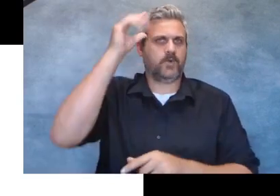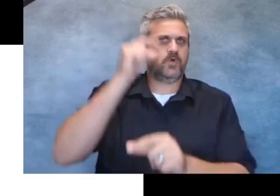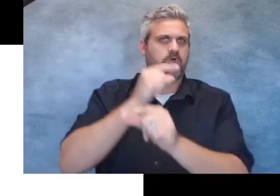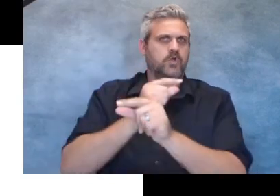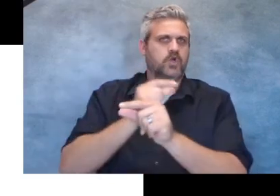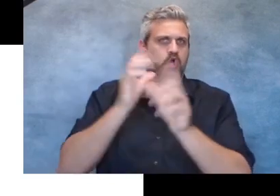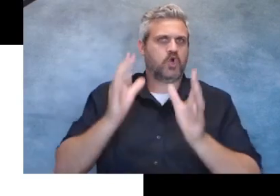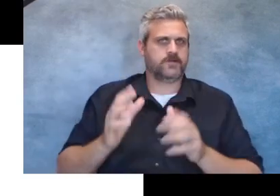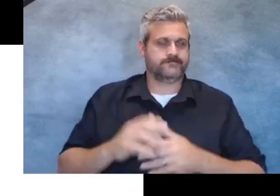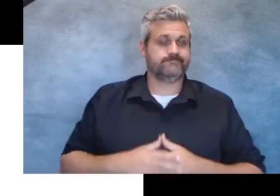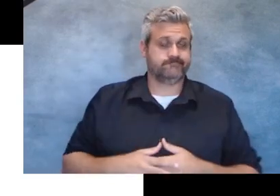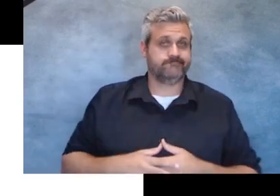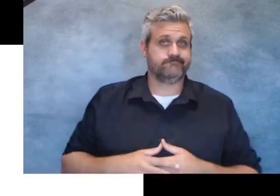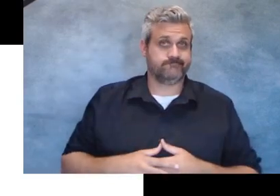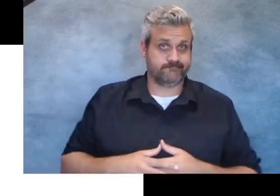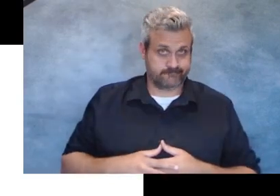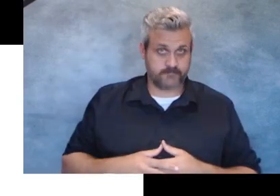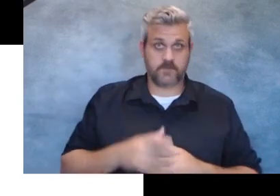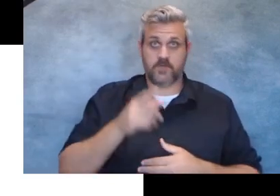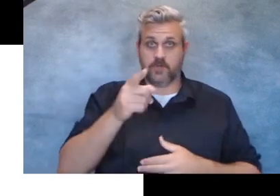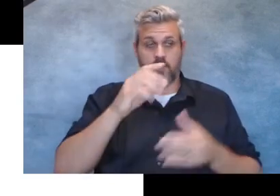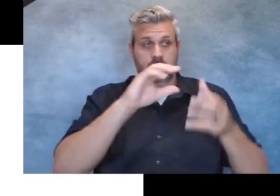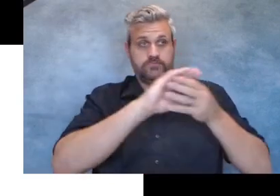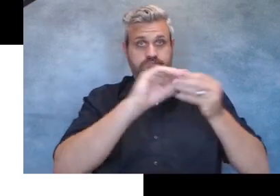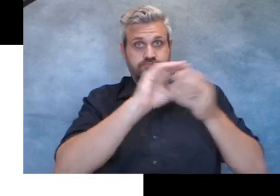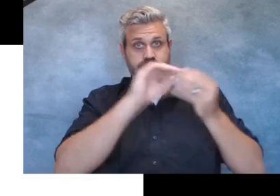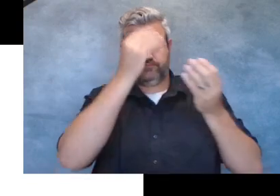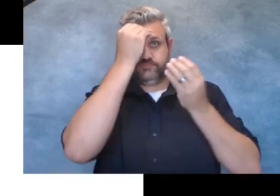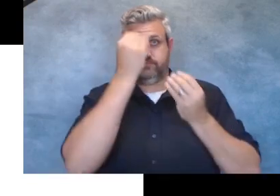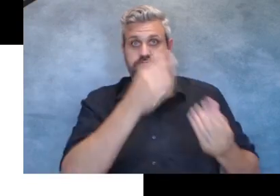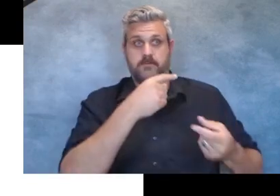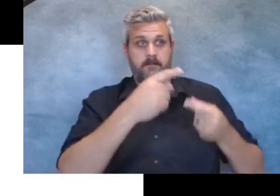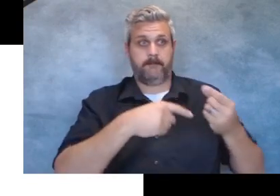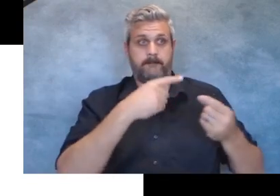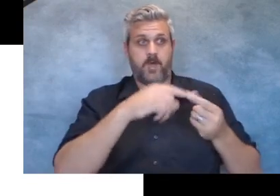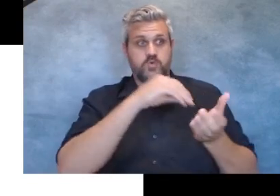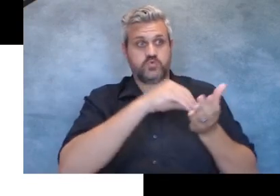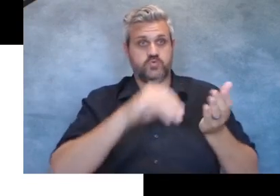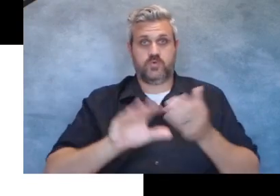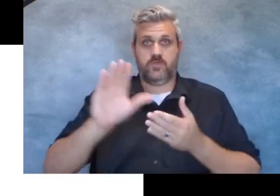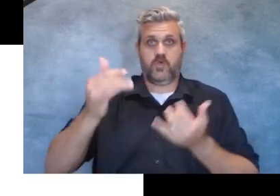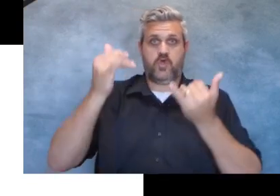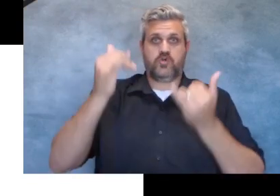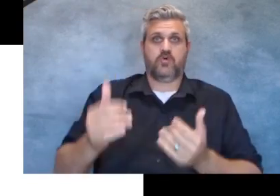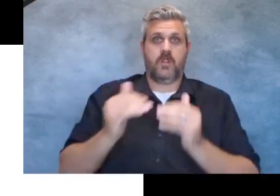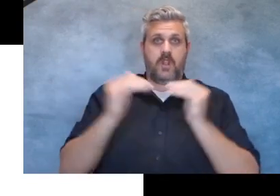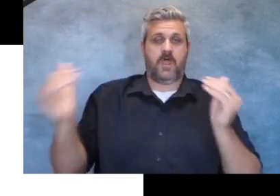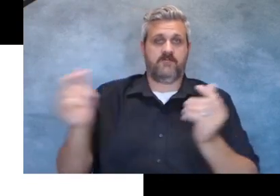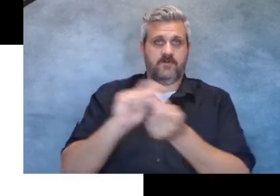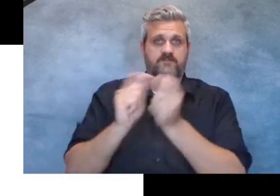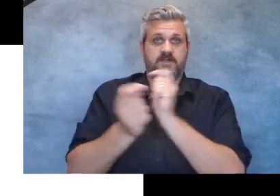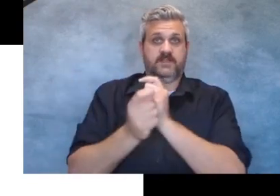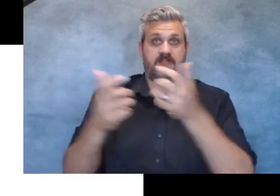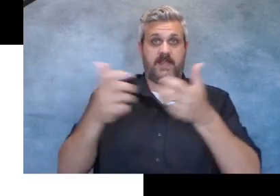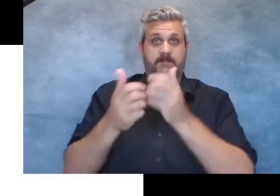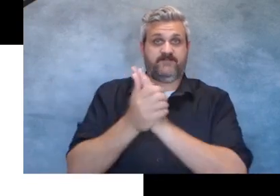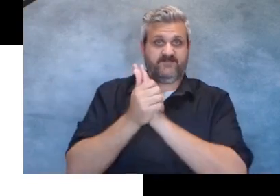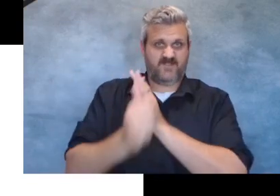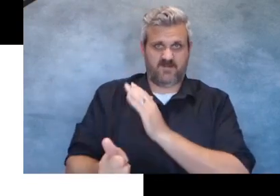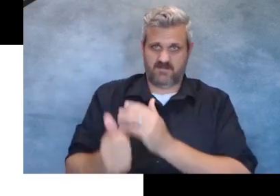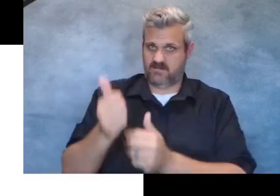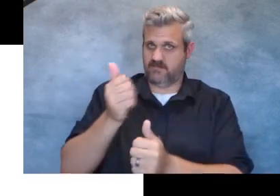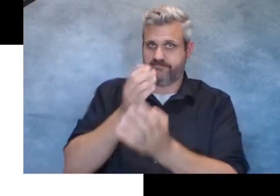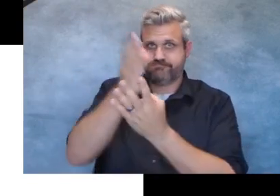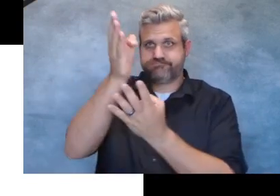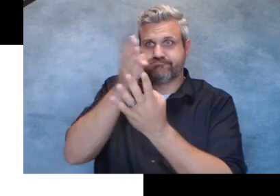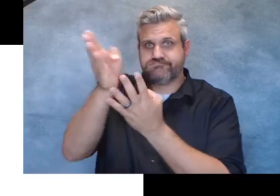guardians. The information you share with the ARC regarding the student's current level of adaptive skills in all areas will help the ARC